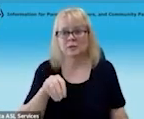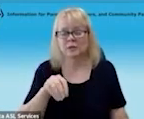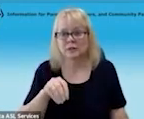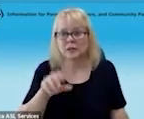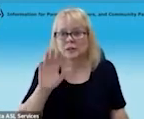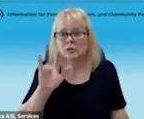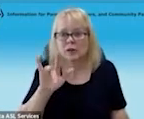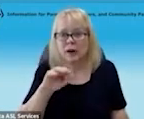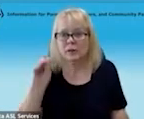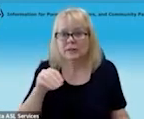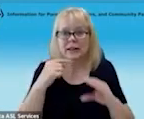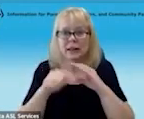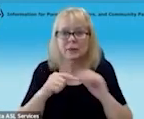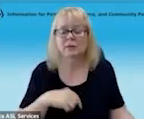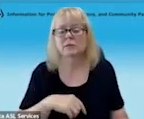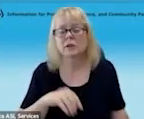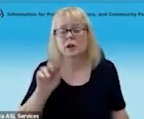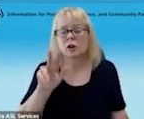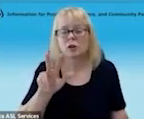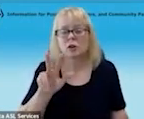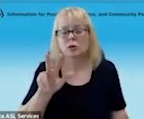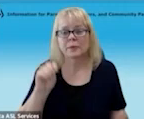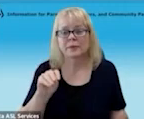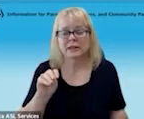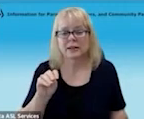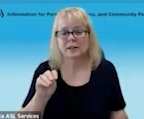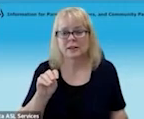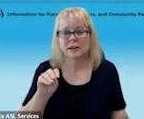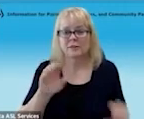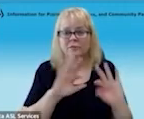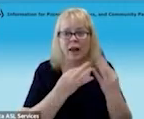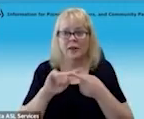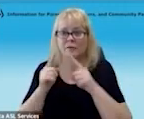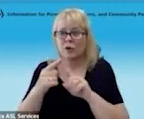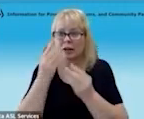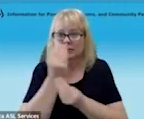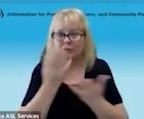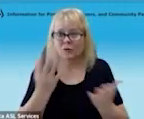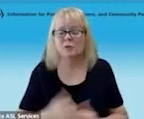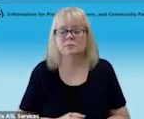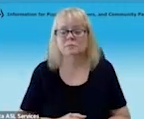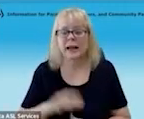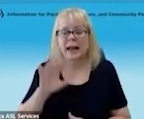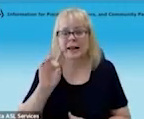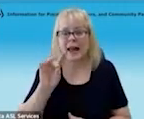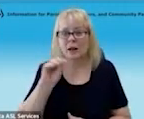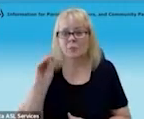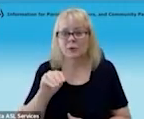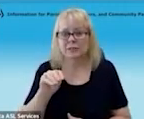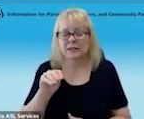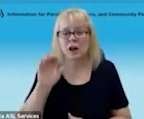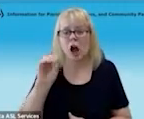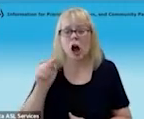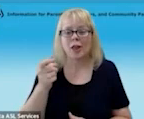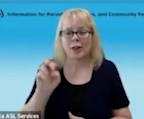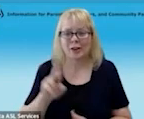organizations, 38% from government entities. We see social media was able to attract 1%,